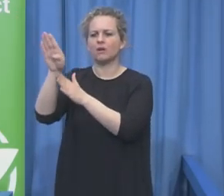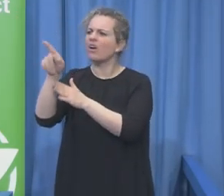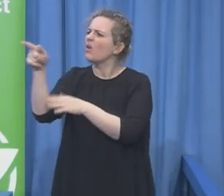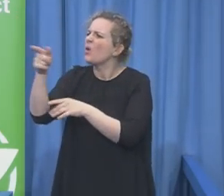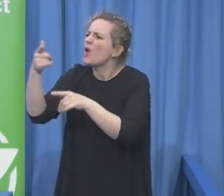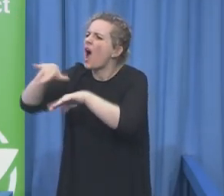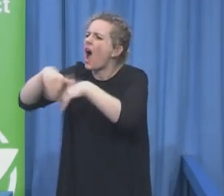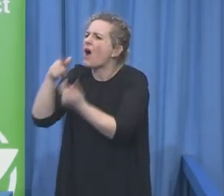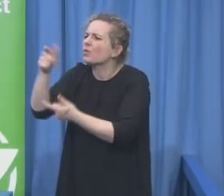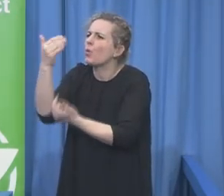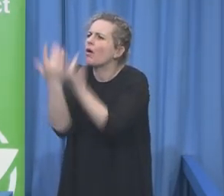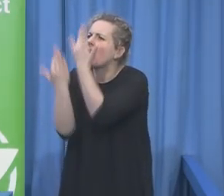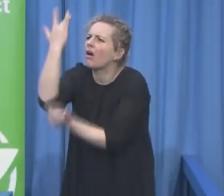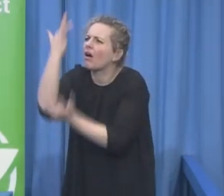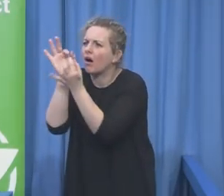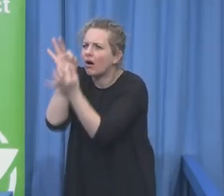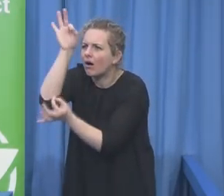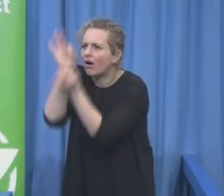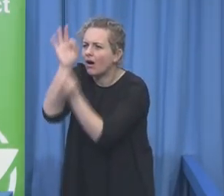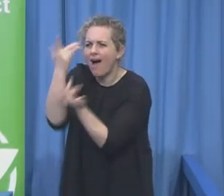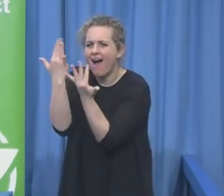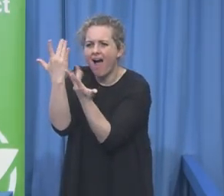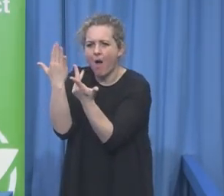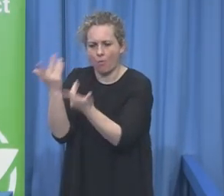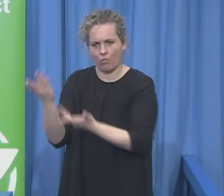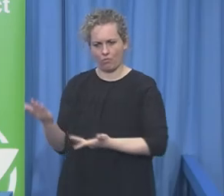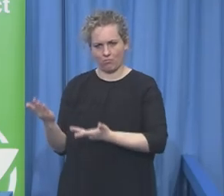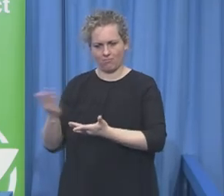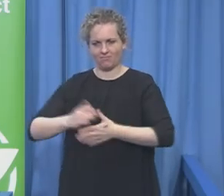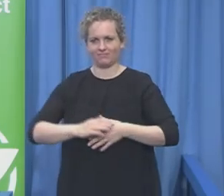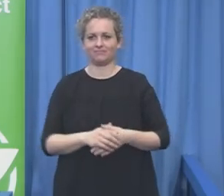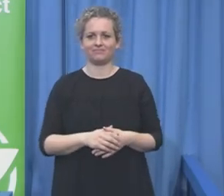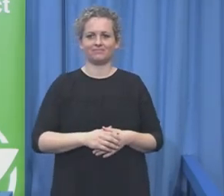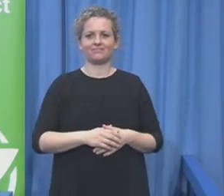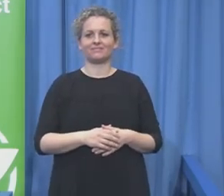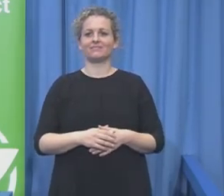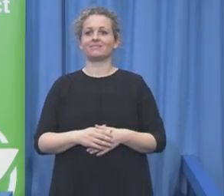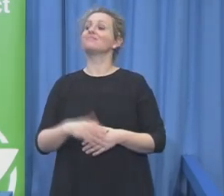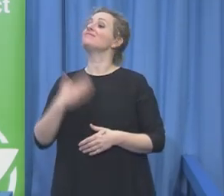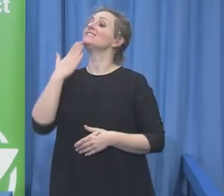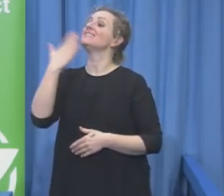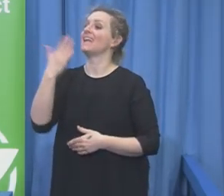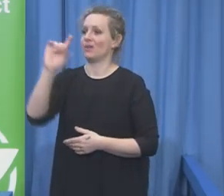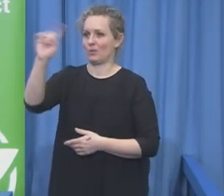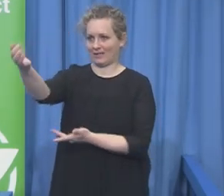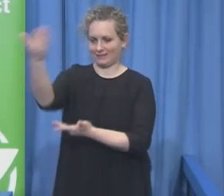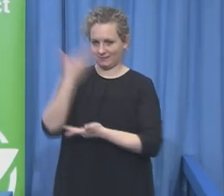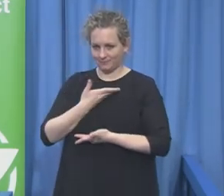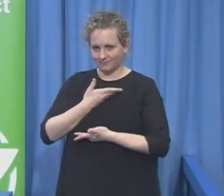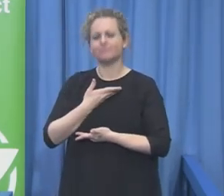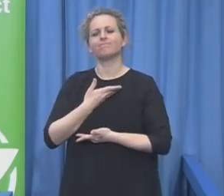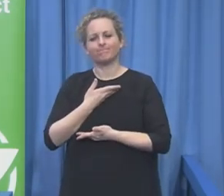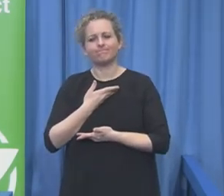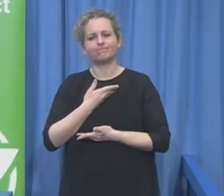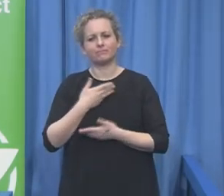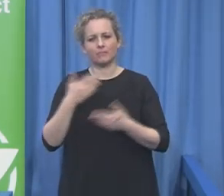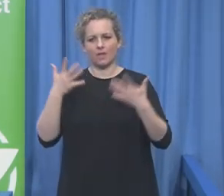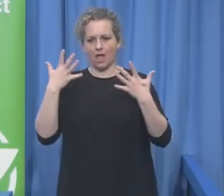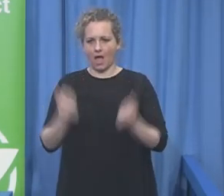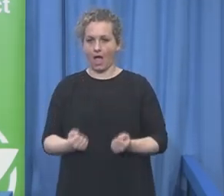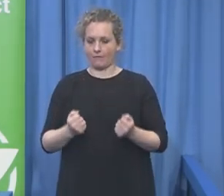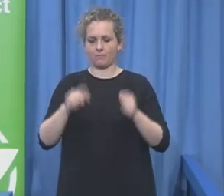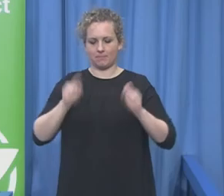Thank you for the question. Very important to measure your success and to prove that it is true. We have an online employment tracking system, and all our